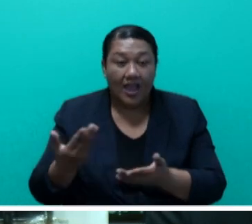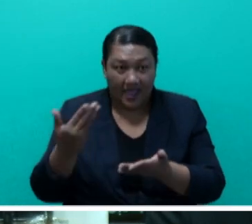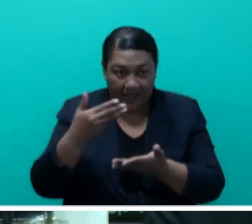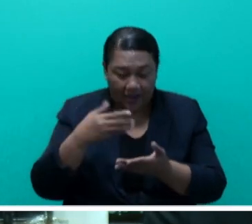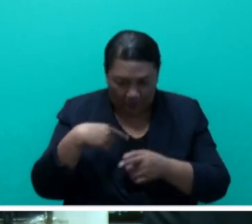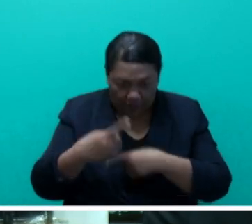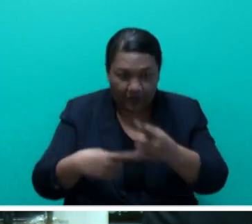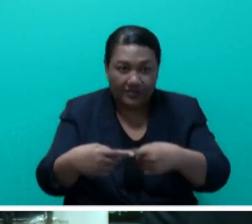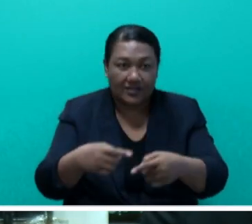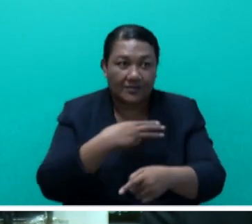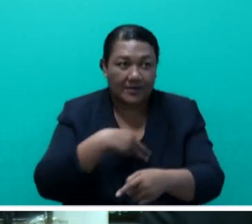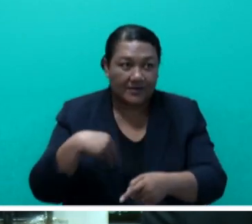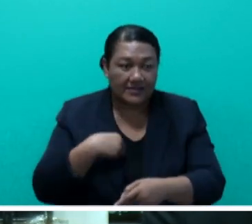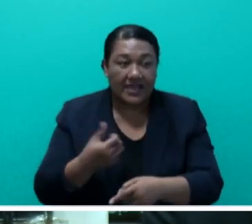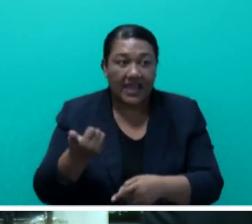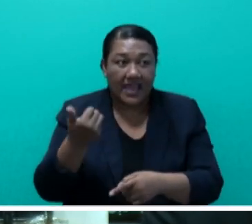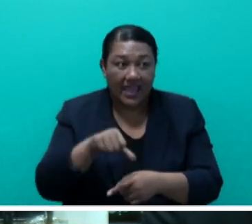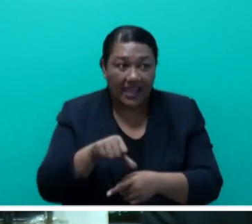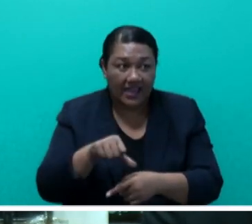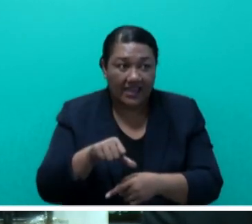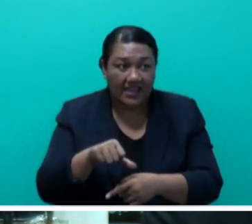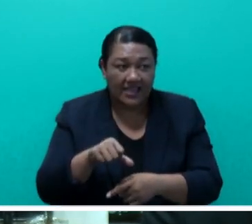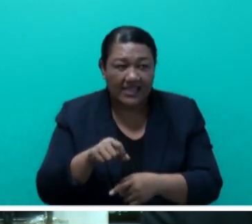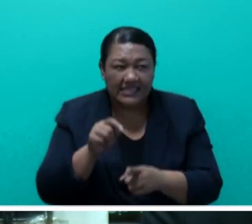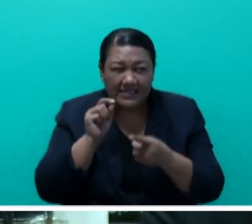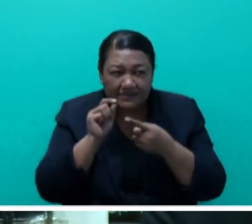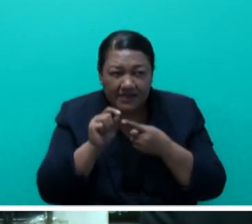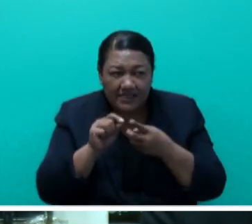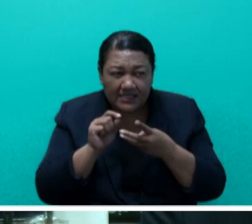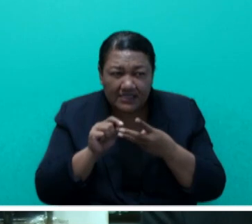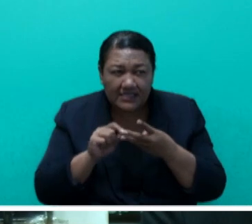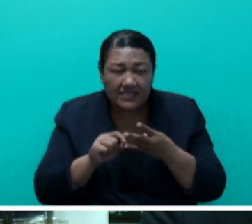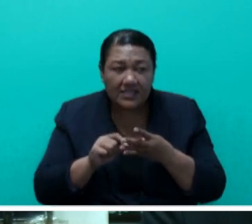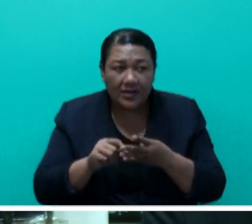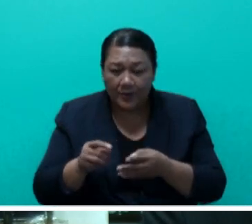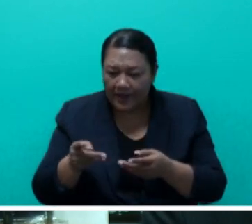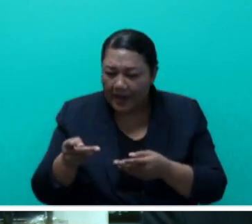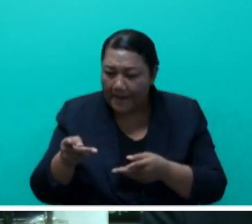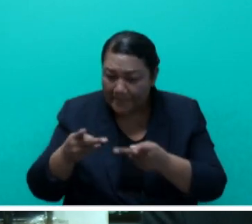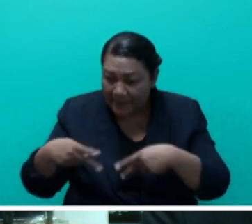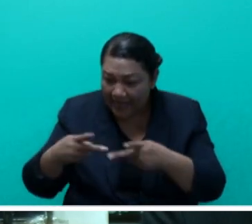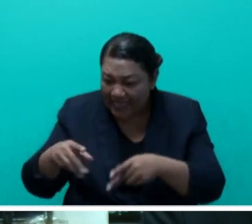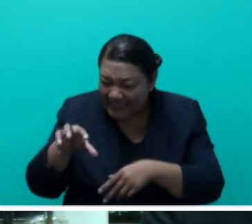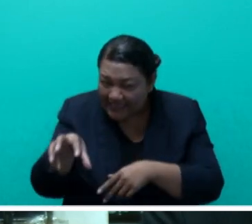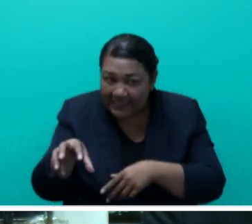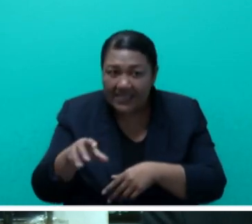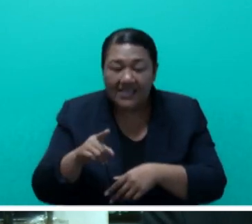So is there any specific region that have seen significant progress? Thank you, Mr. Speaker, sir.